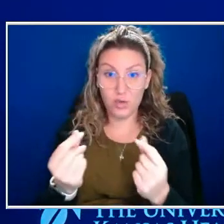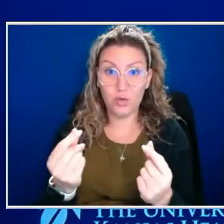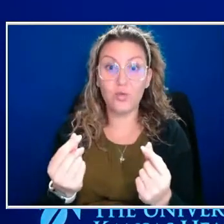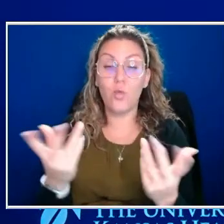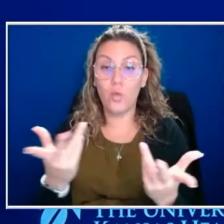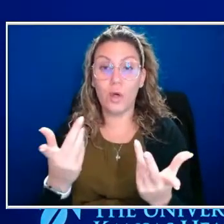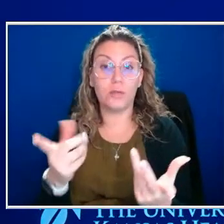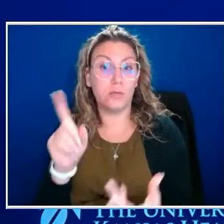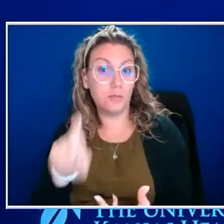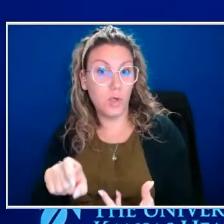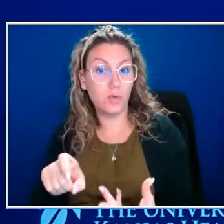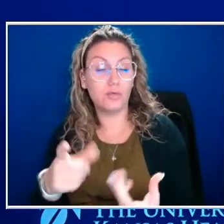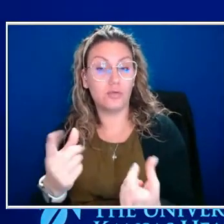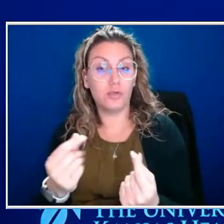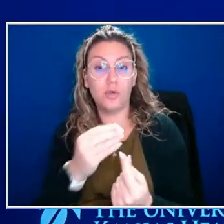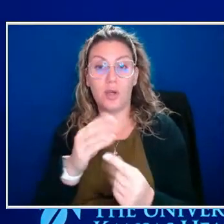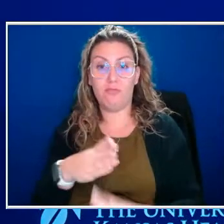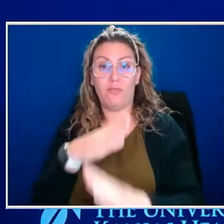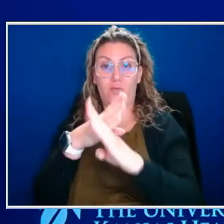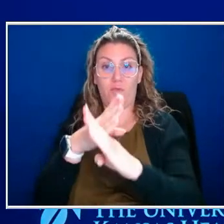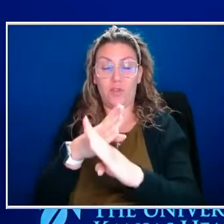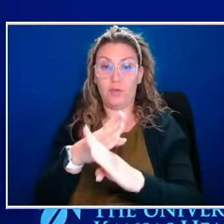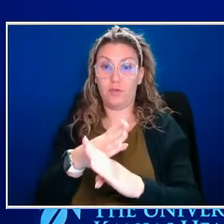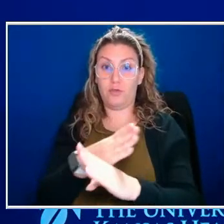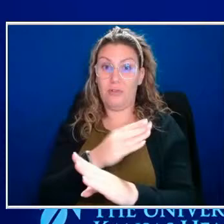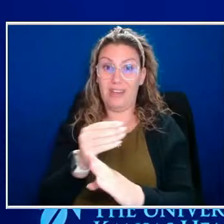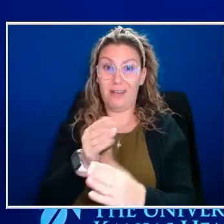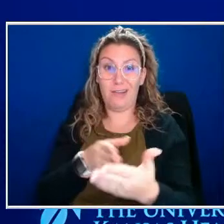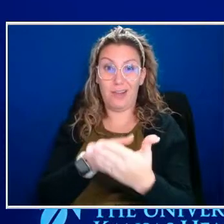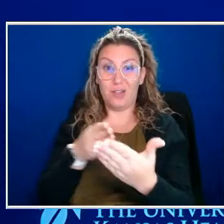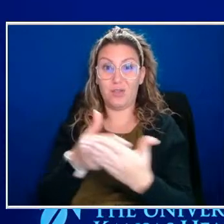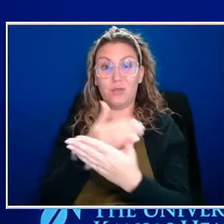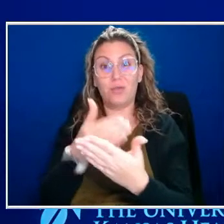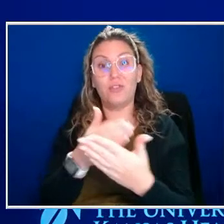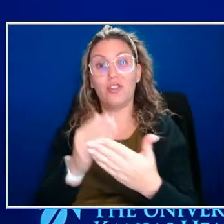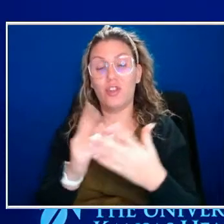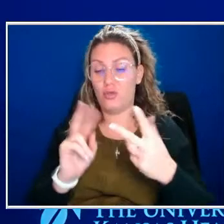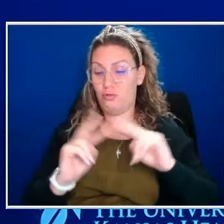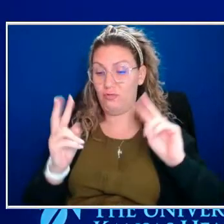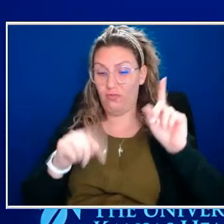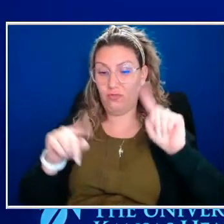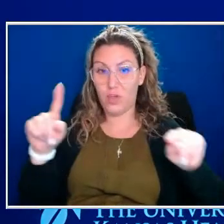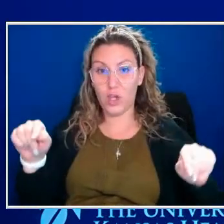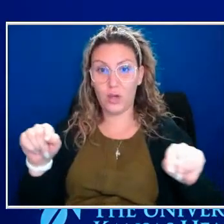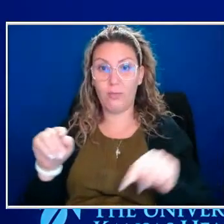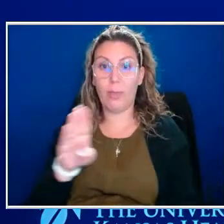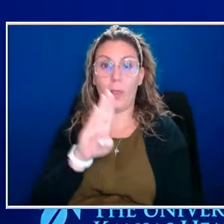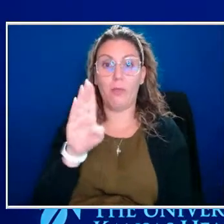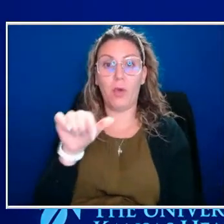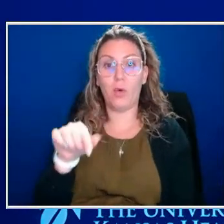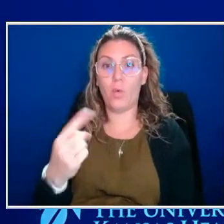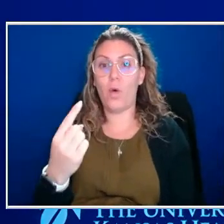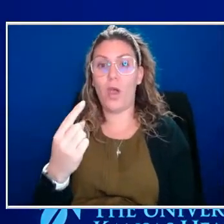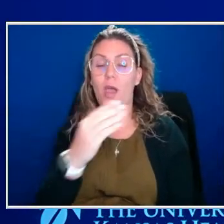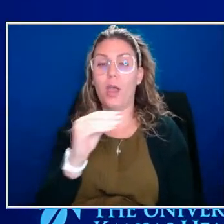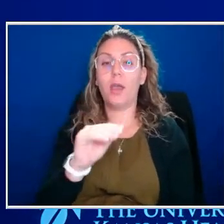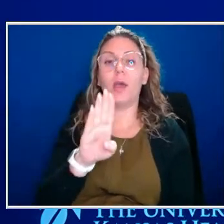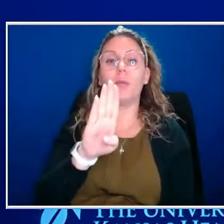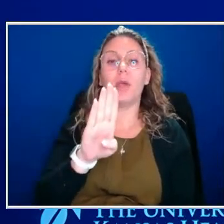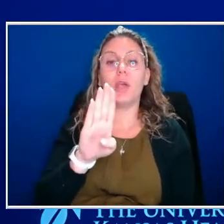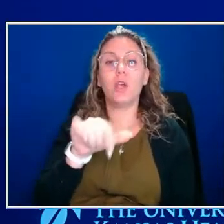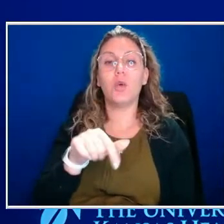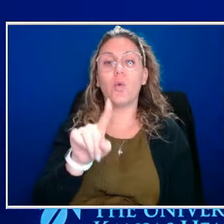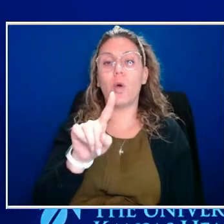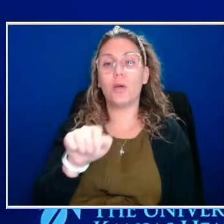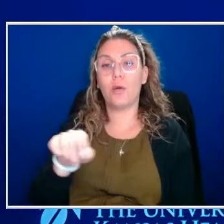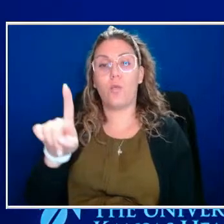protect you very much, even against these new variants. The BQ1, BQ1.1, there are a couple other variants